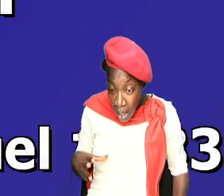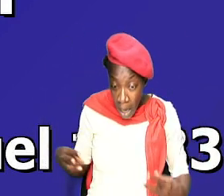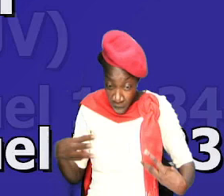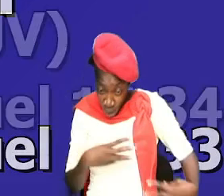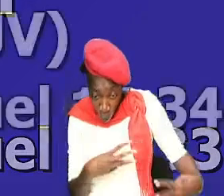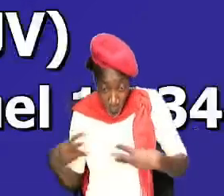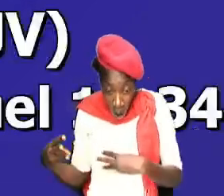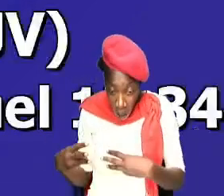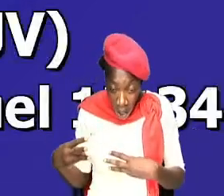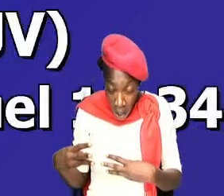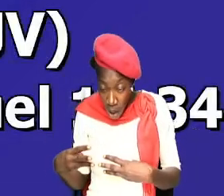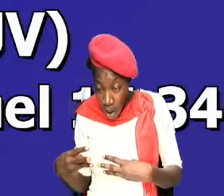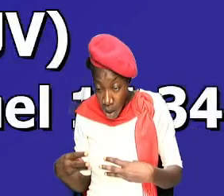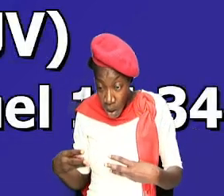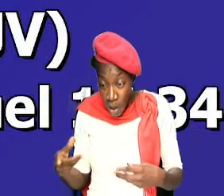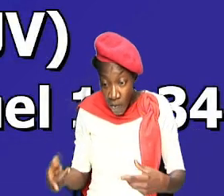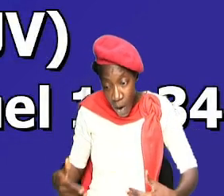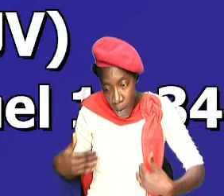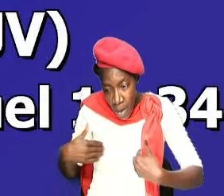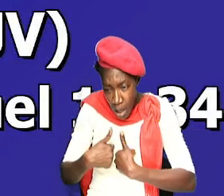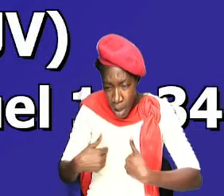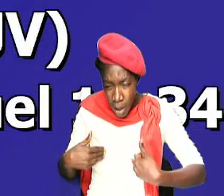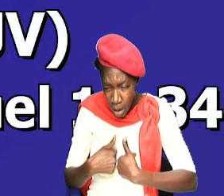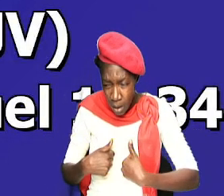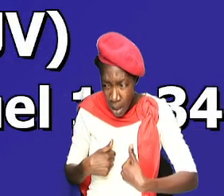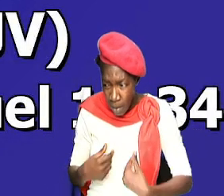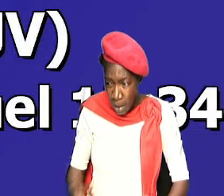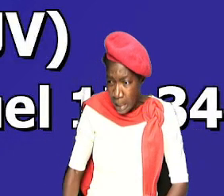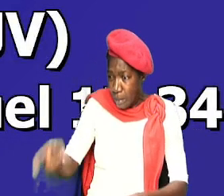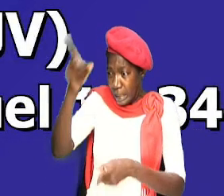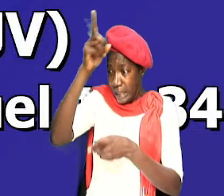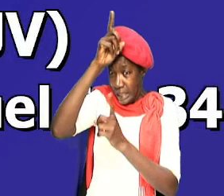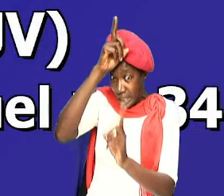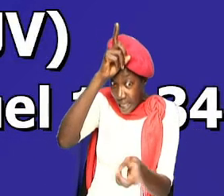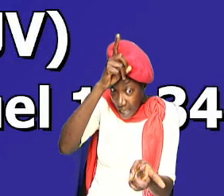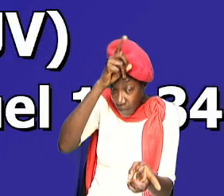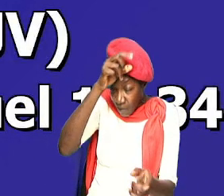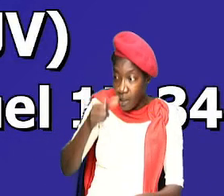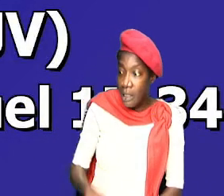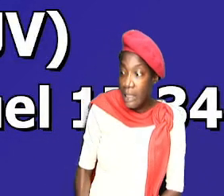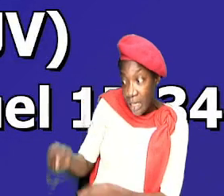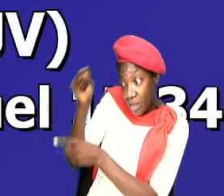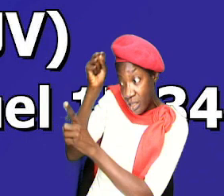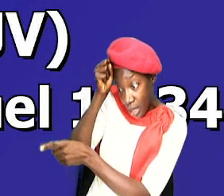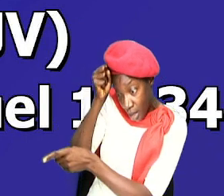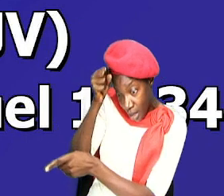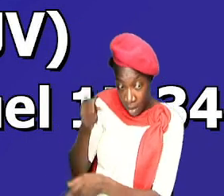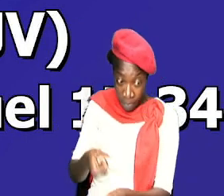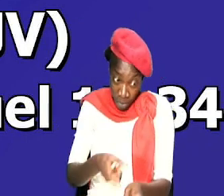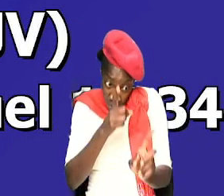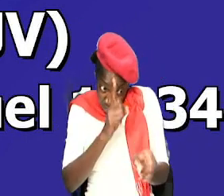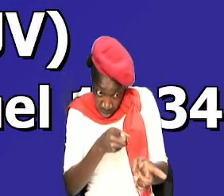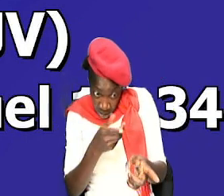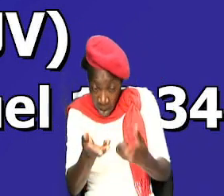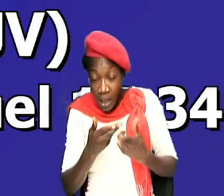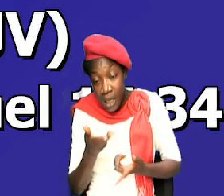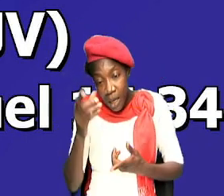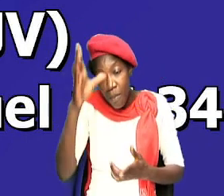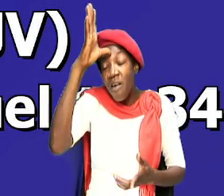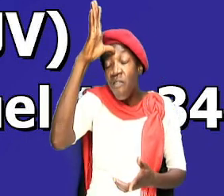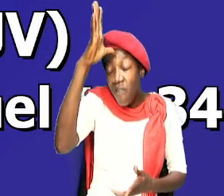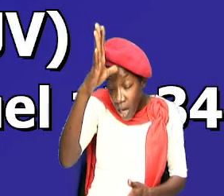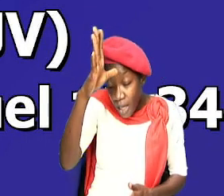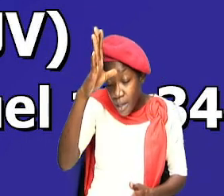youth. And David said unto Saul, thy servant kept his father's sheep, and there